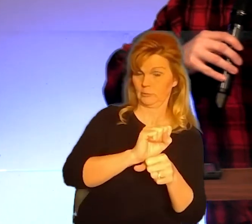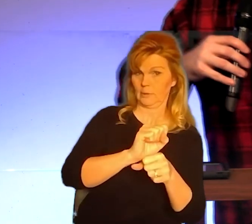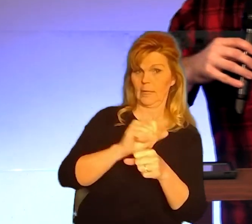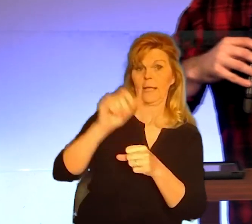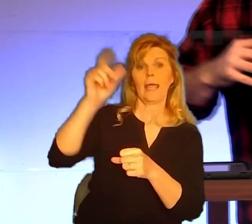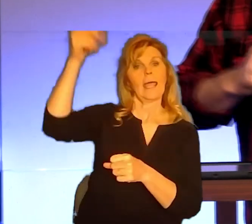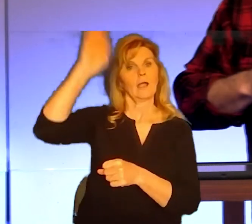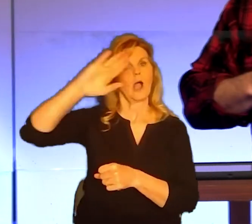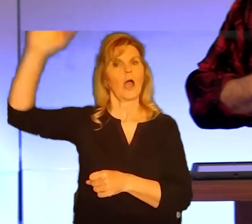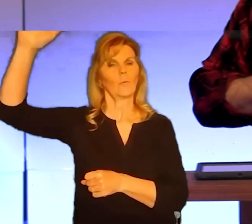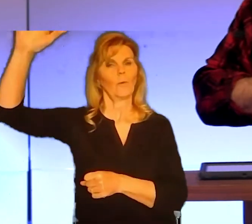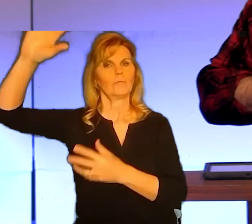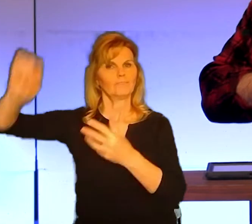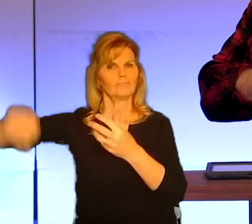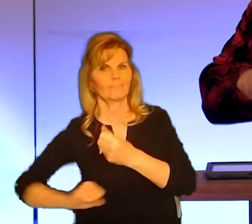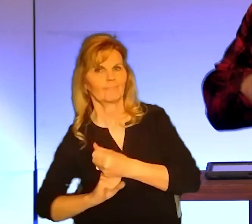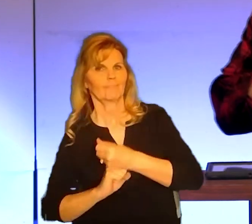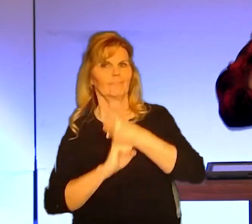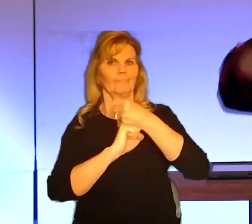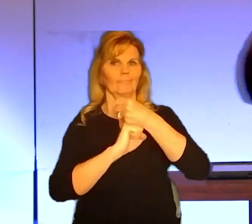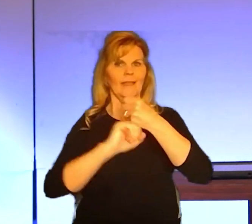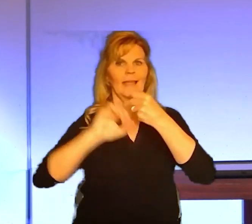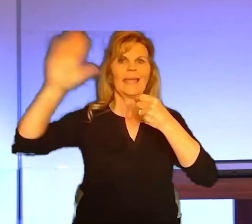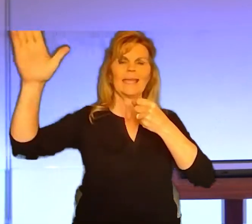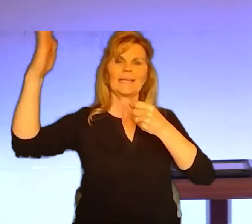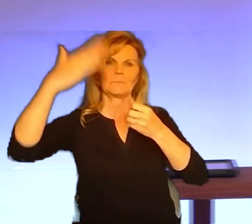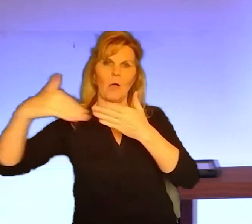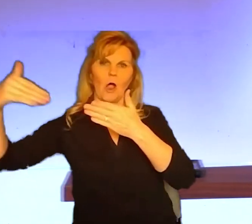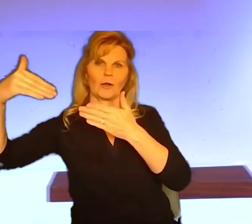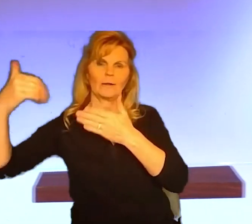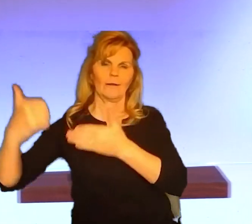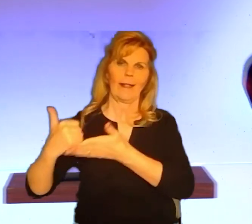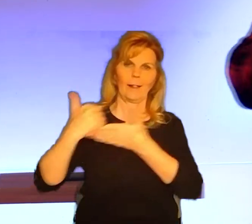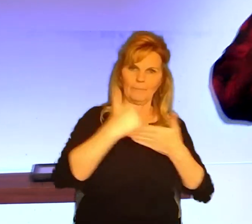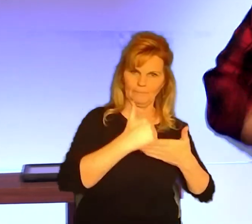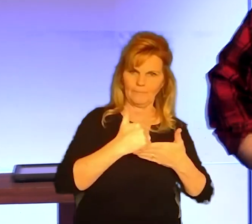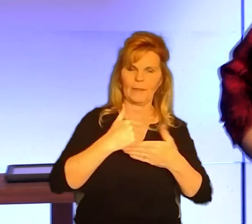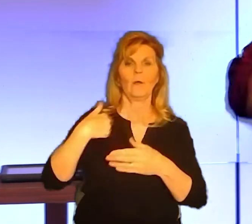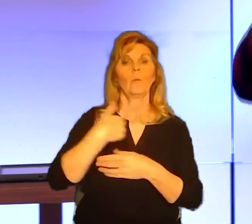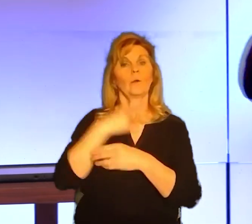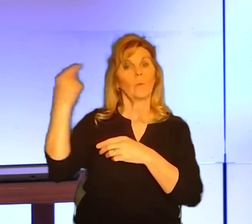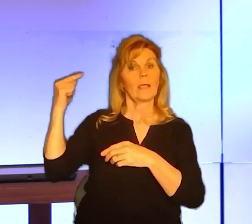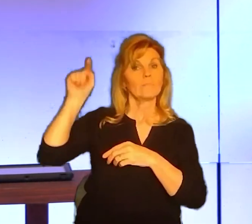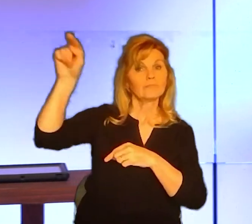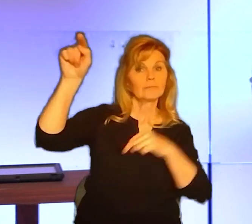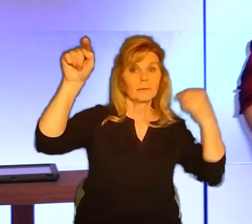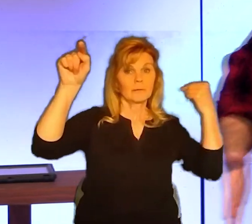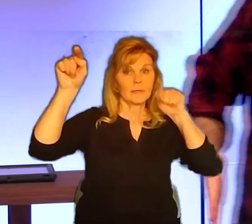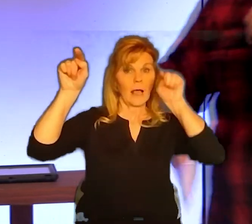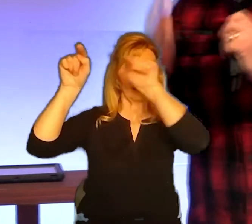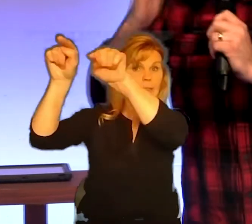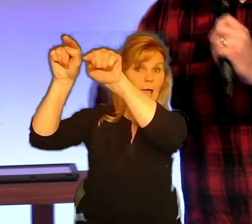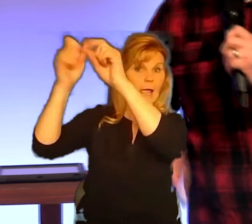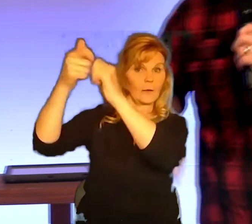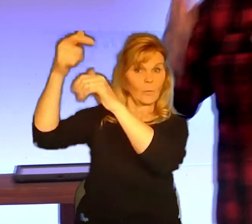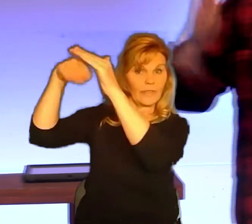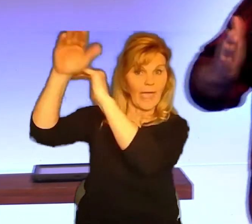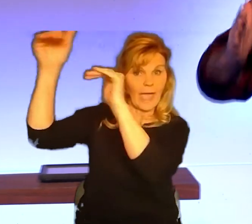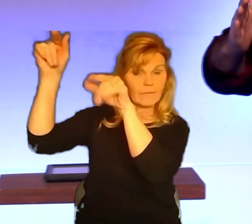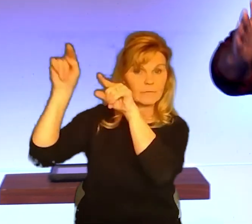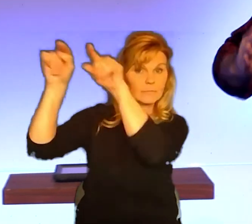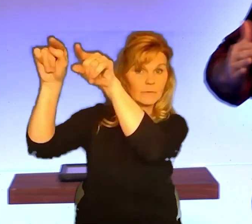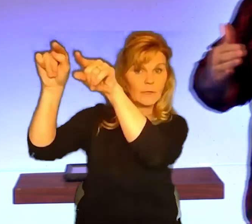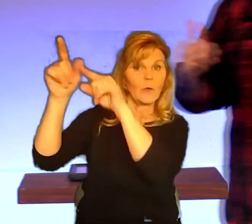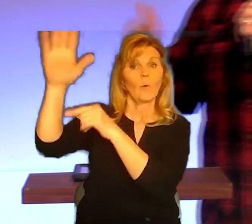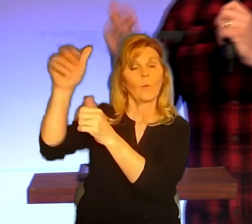something beautiful about that. Because when we align with heaven and we align with the truth of